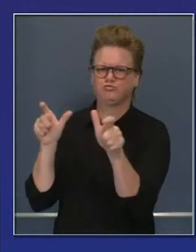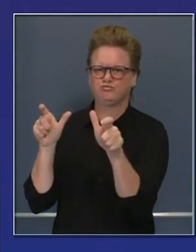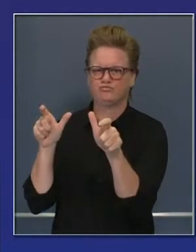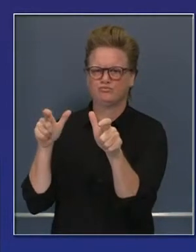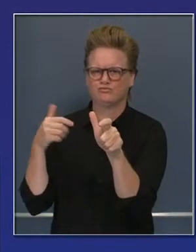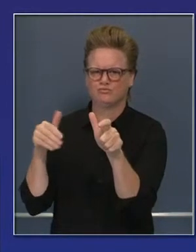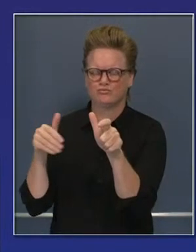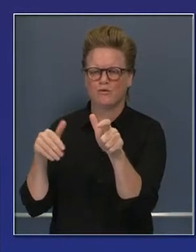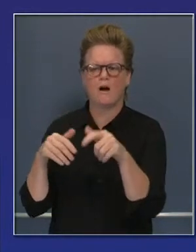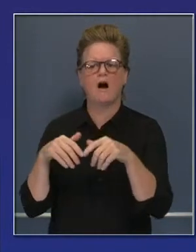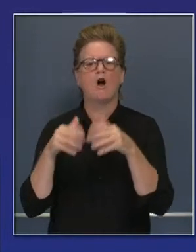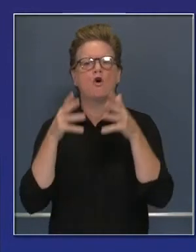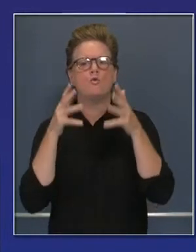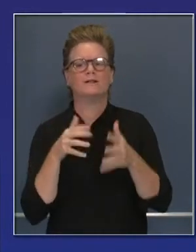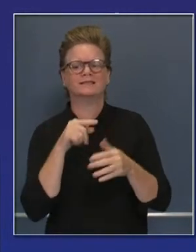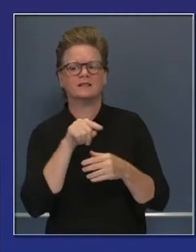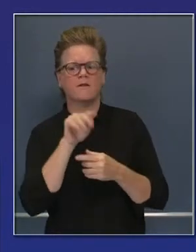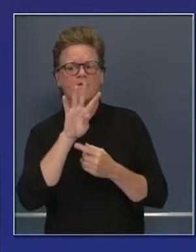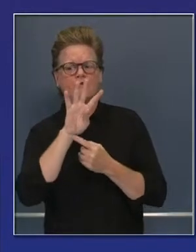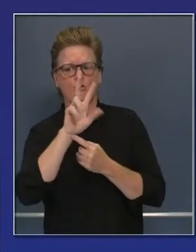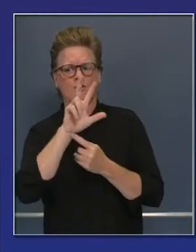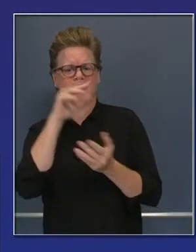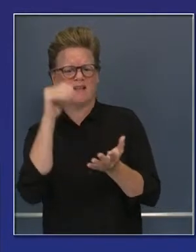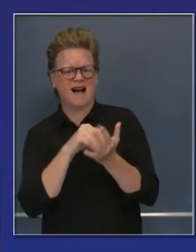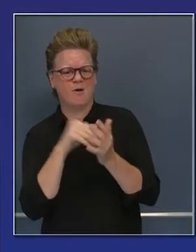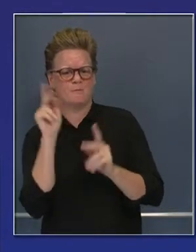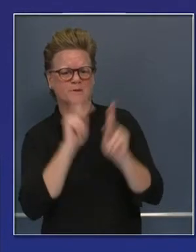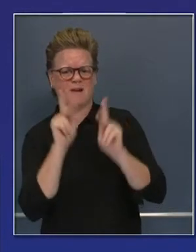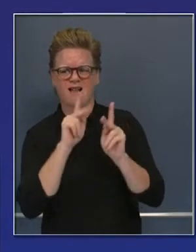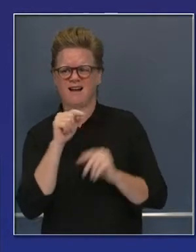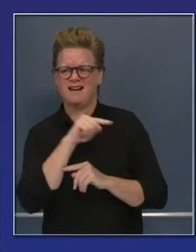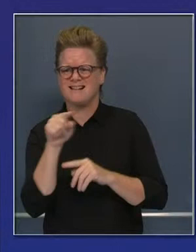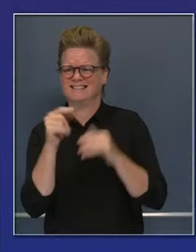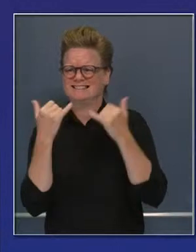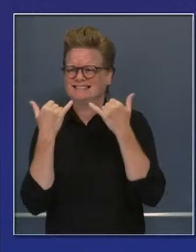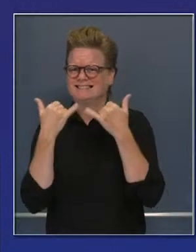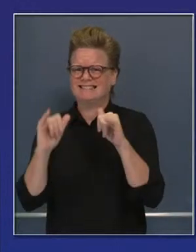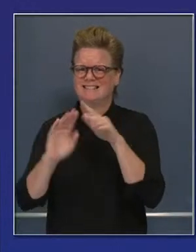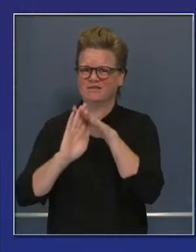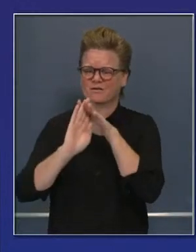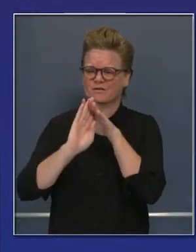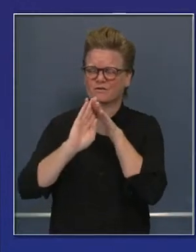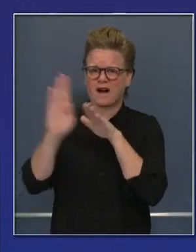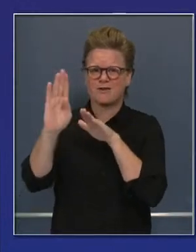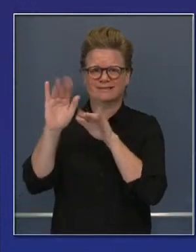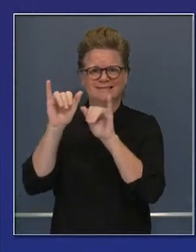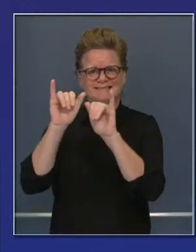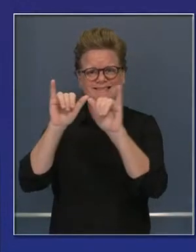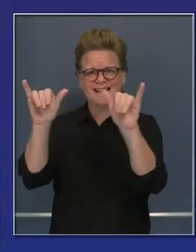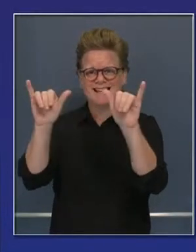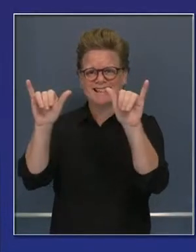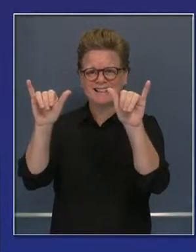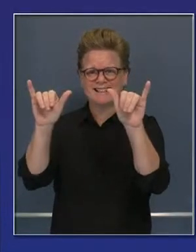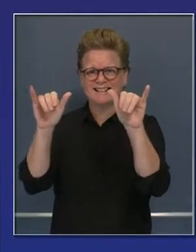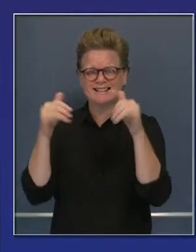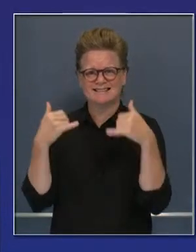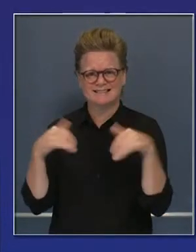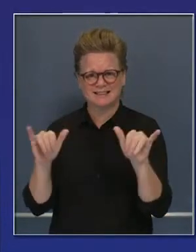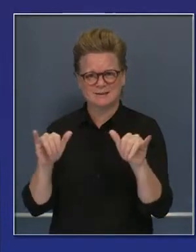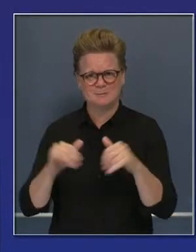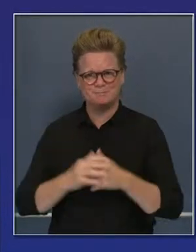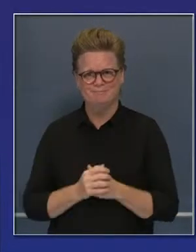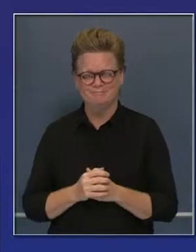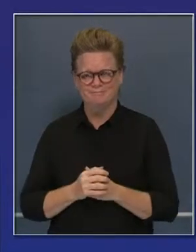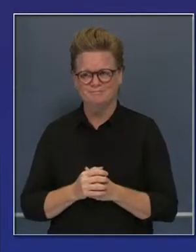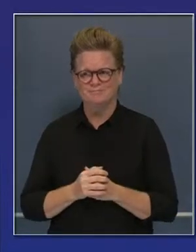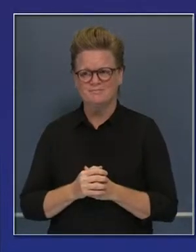and some 42,000 people still under evacuation orders. Just since 8/15, since